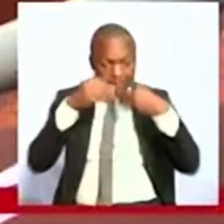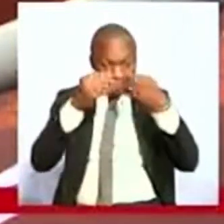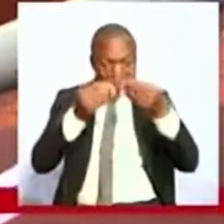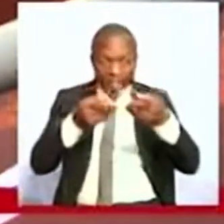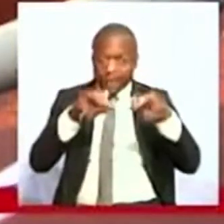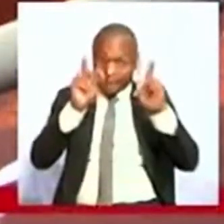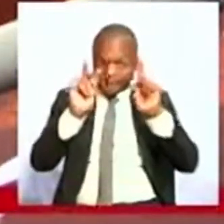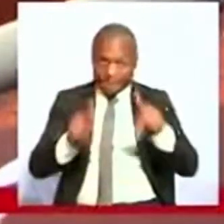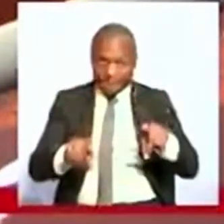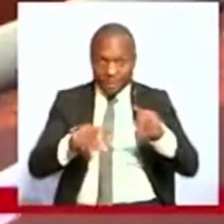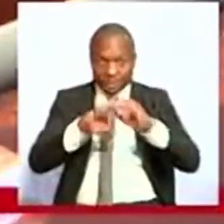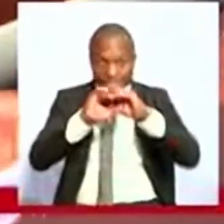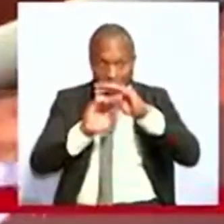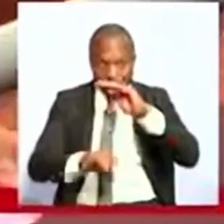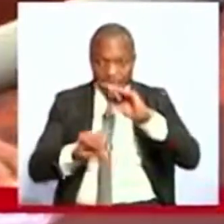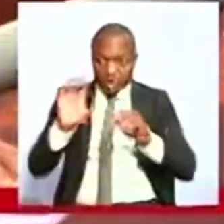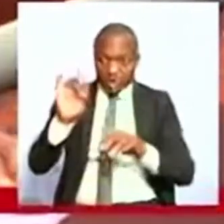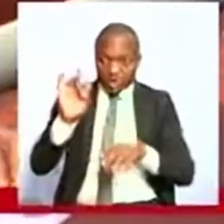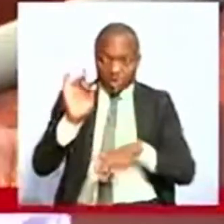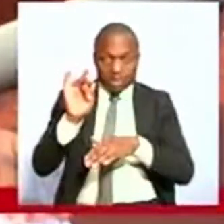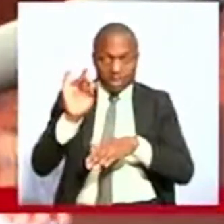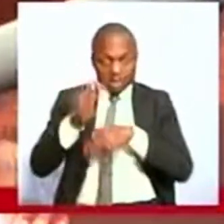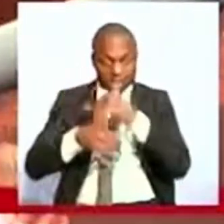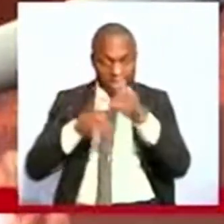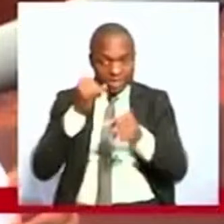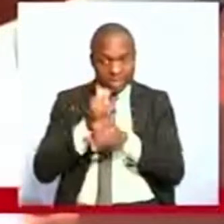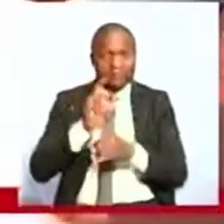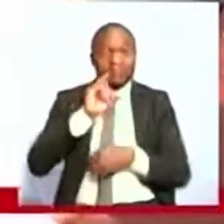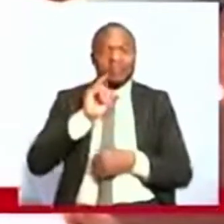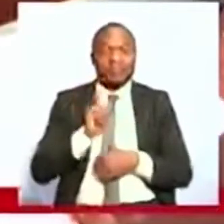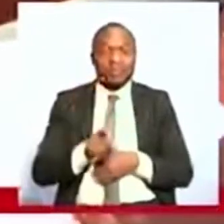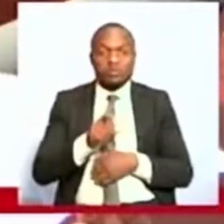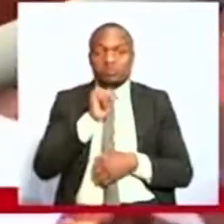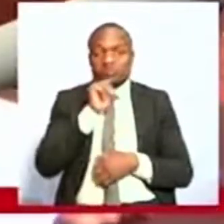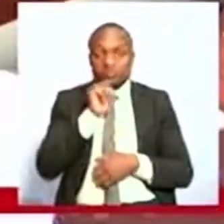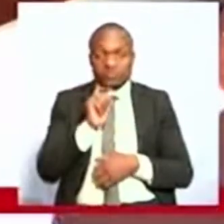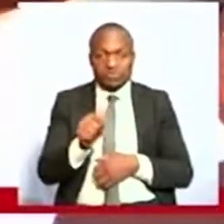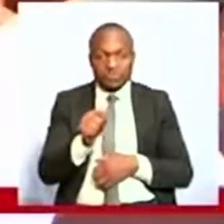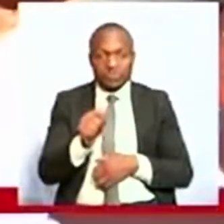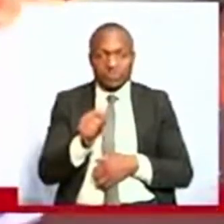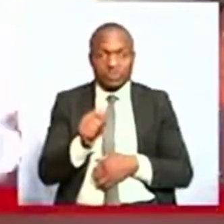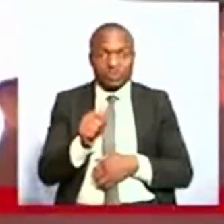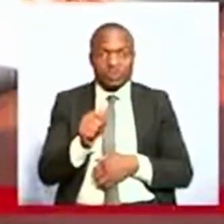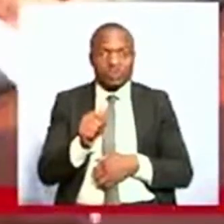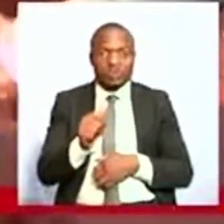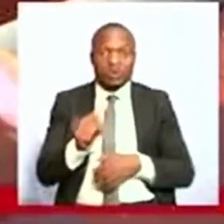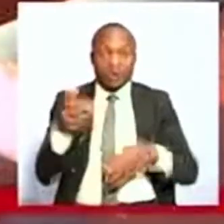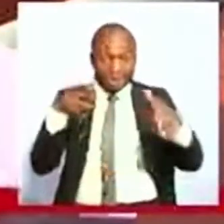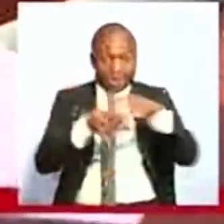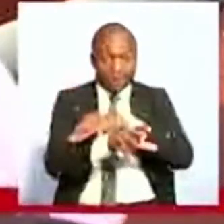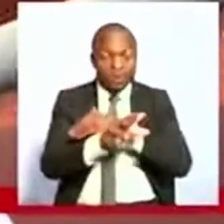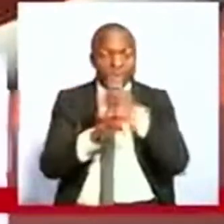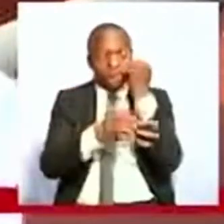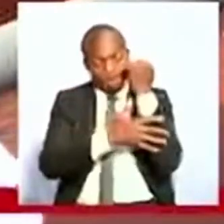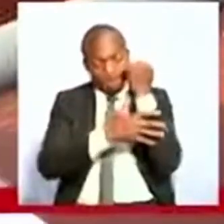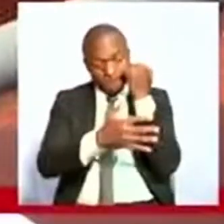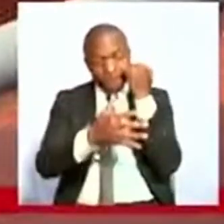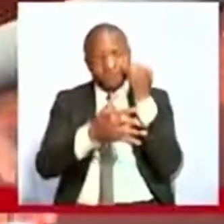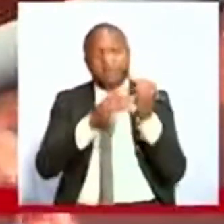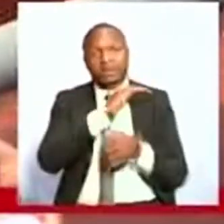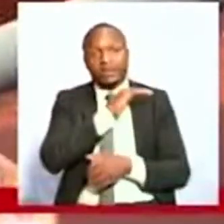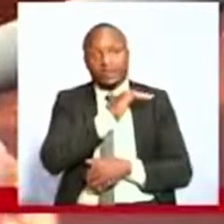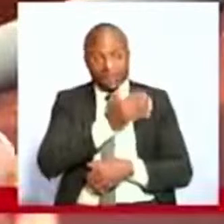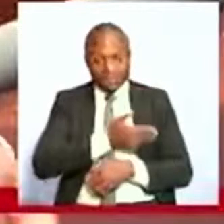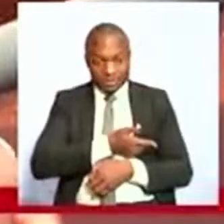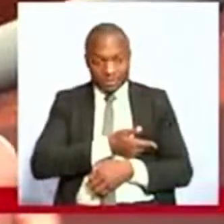persons below 18 years of age and should not be carried out on a pregnant woman. In a general comment by